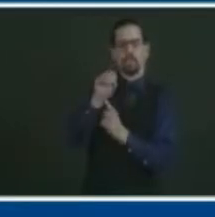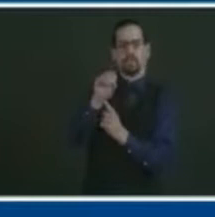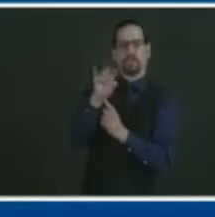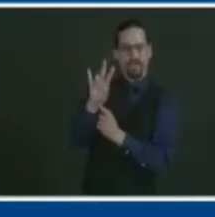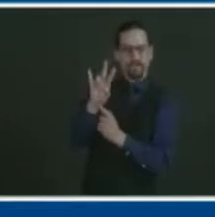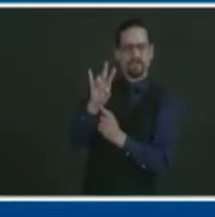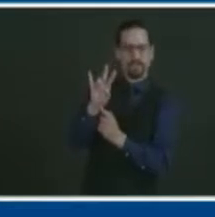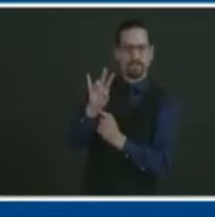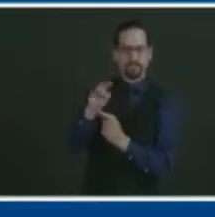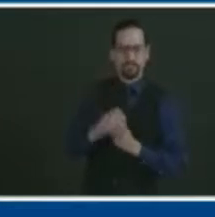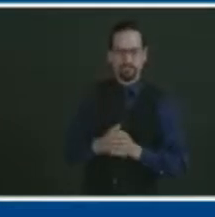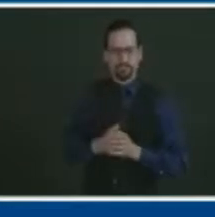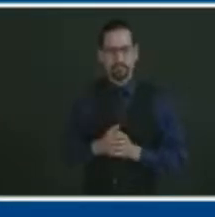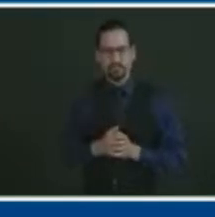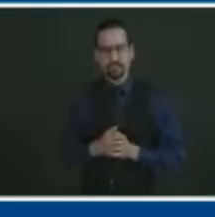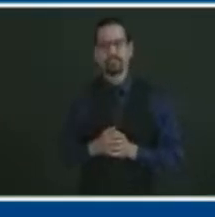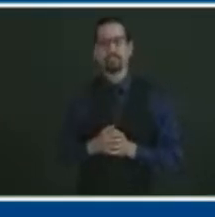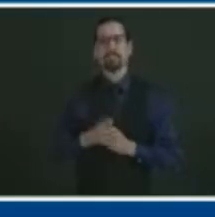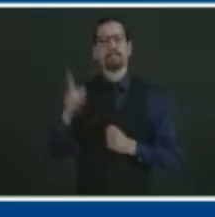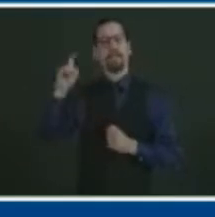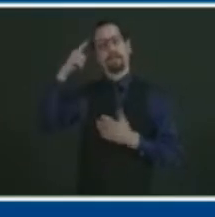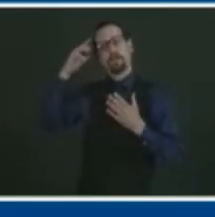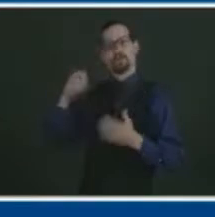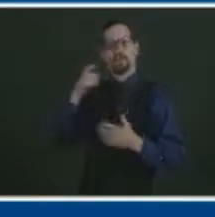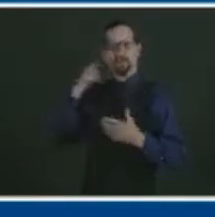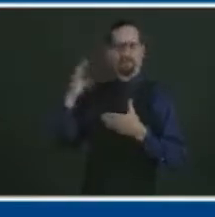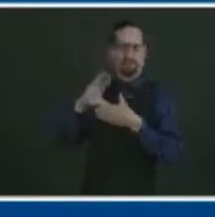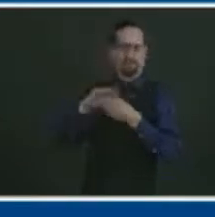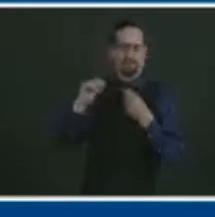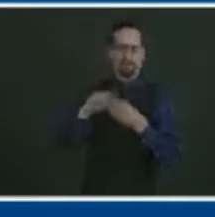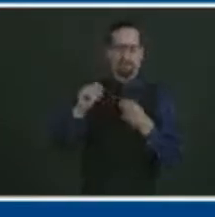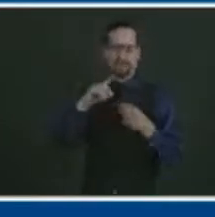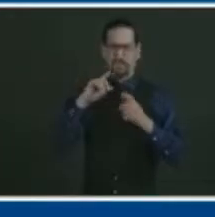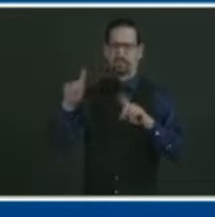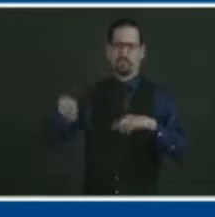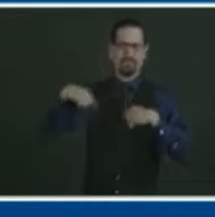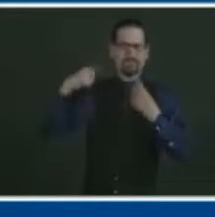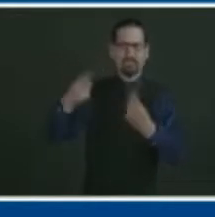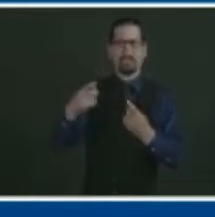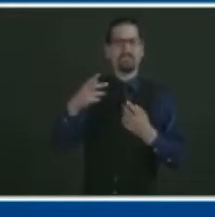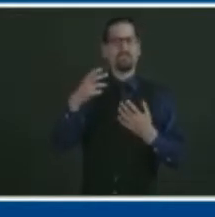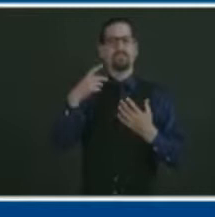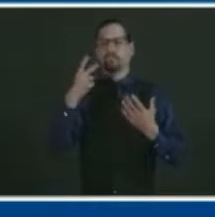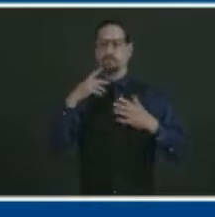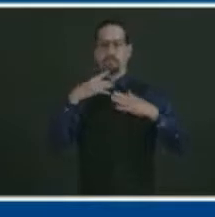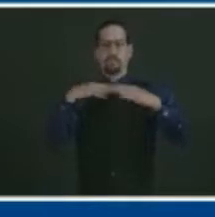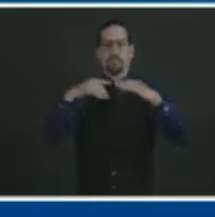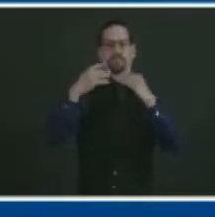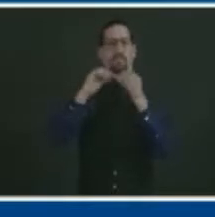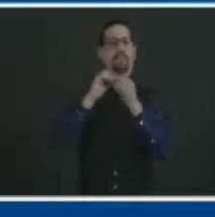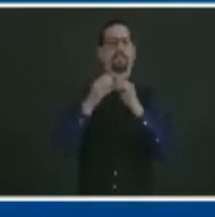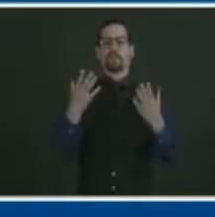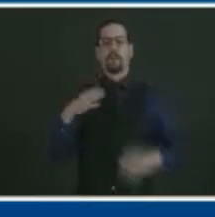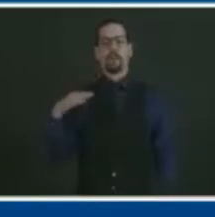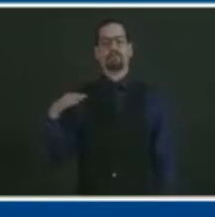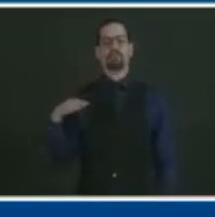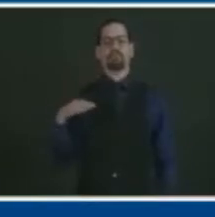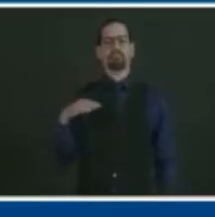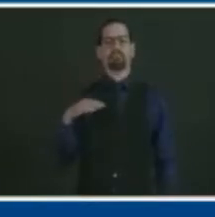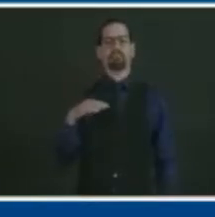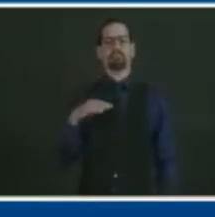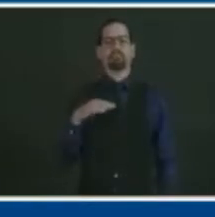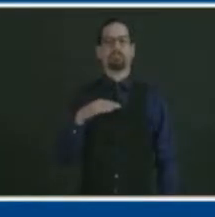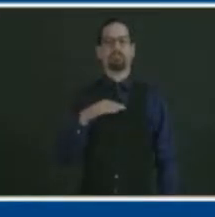governor has been saying, we have been seeing a plateau in new cases. The